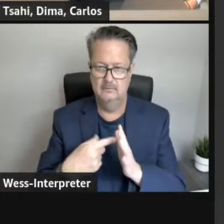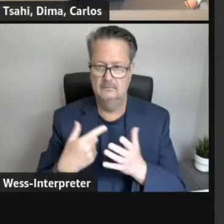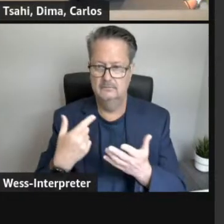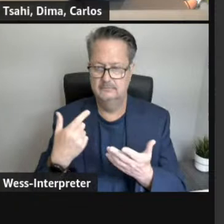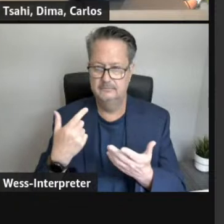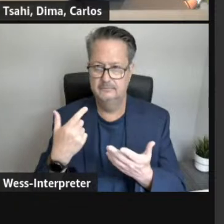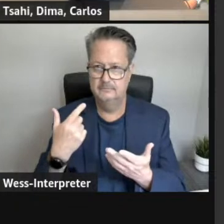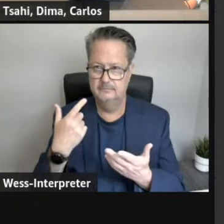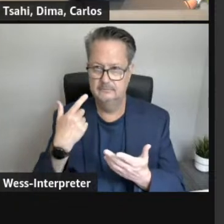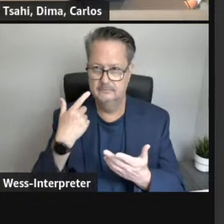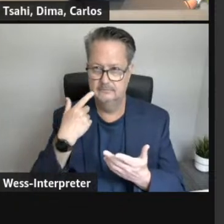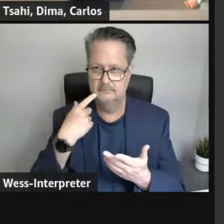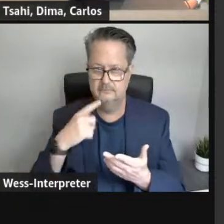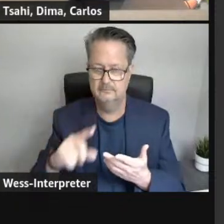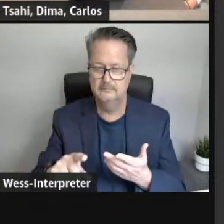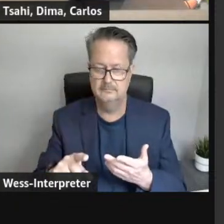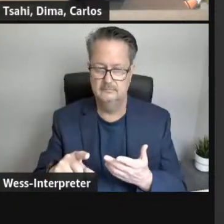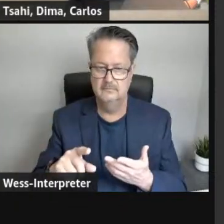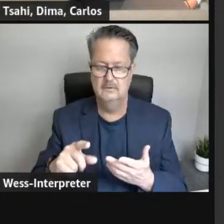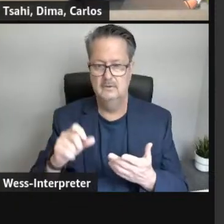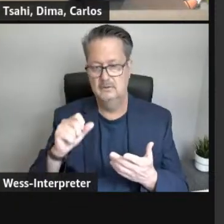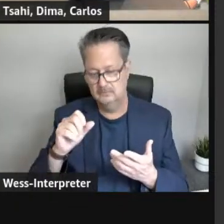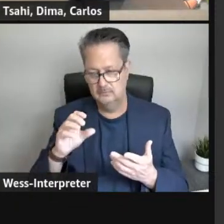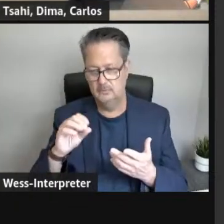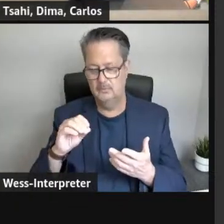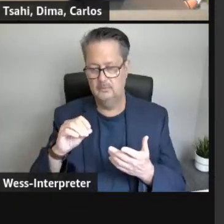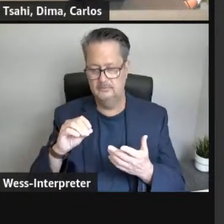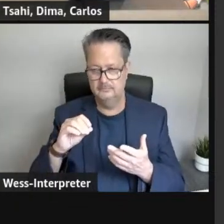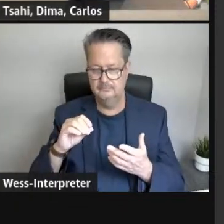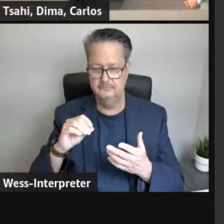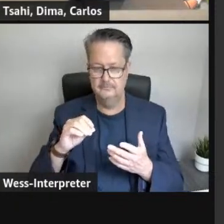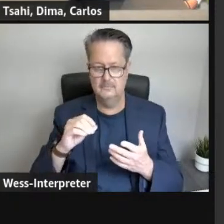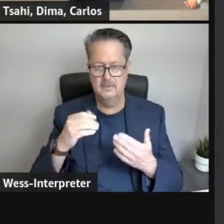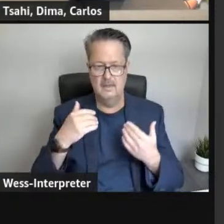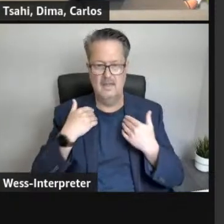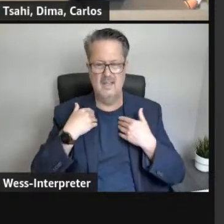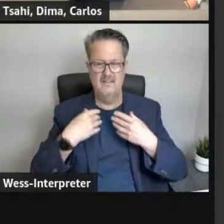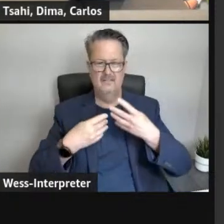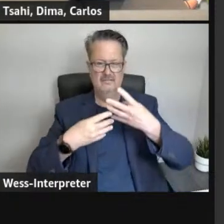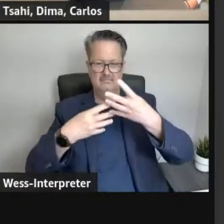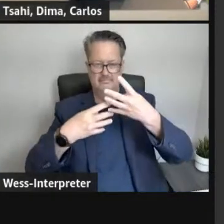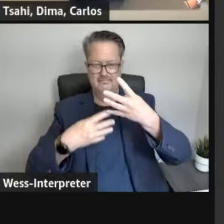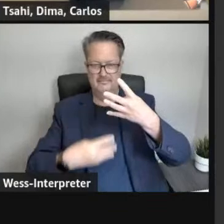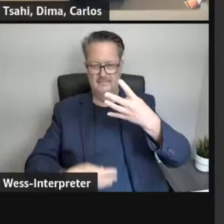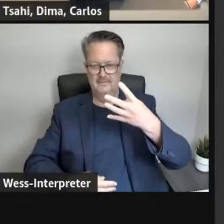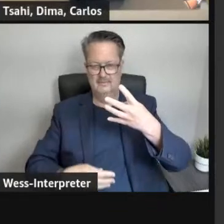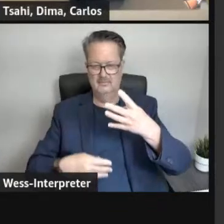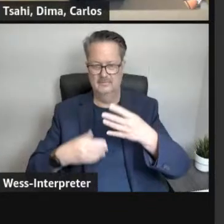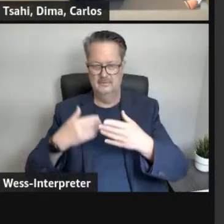with here. So we have multiple